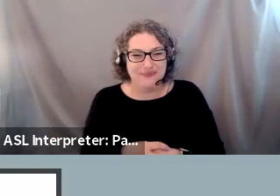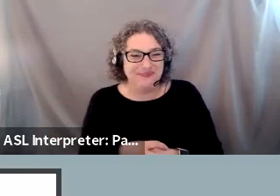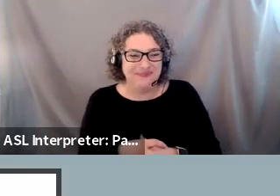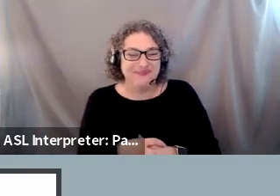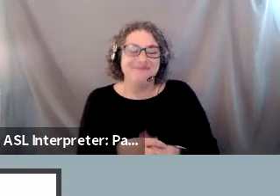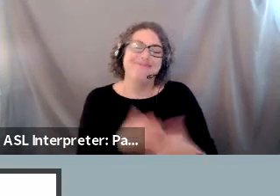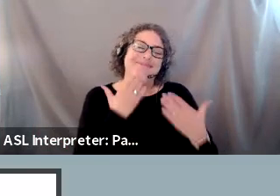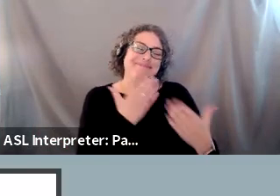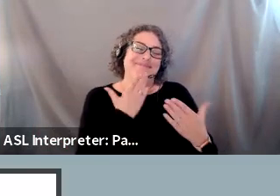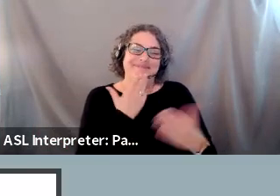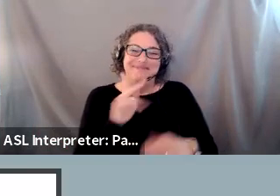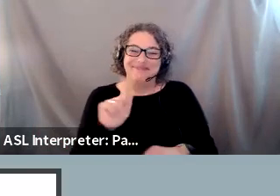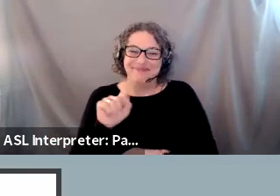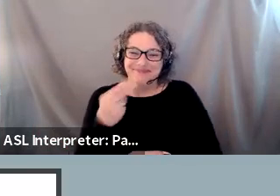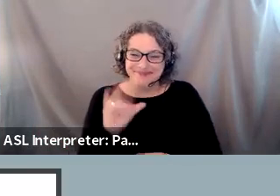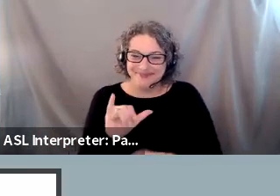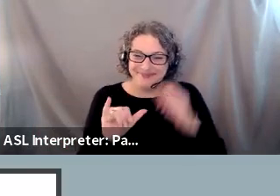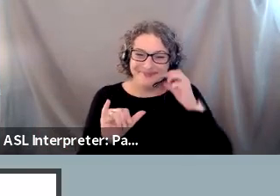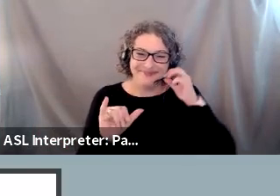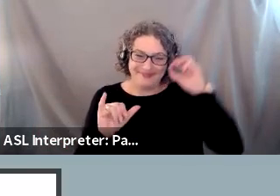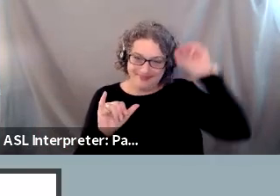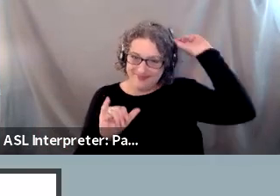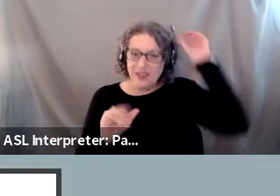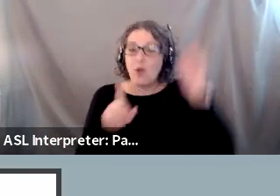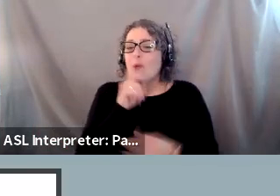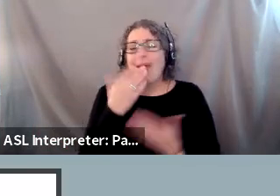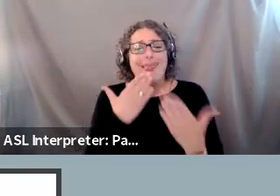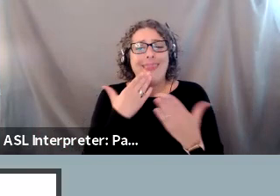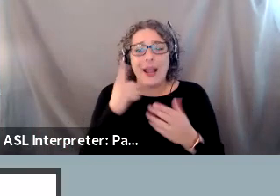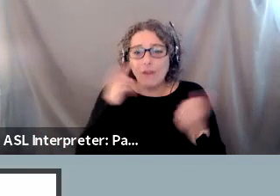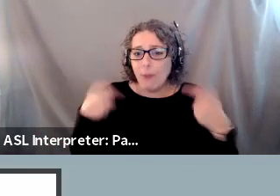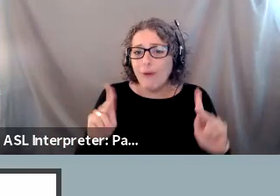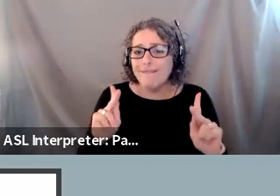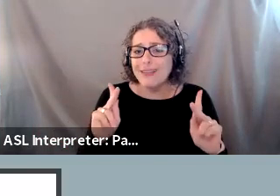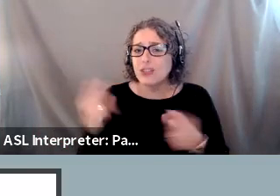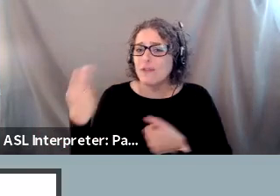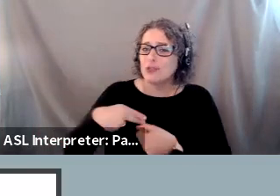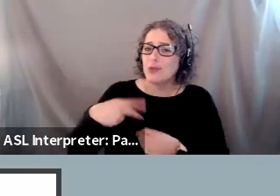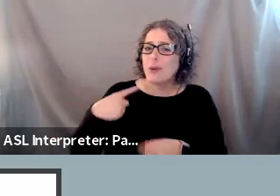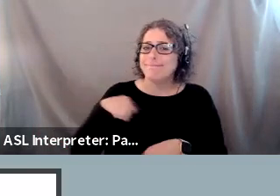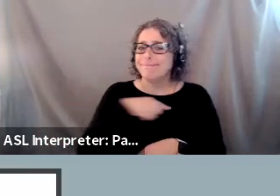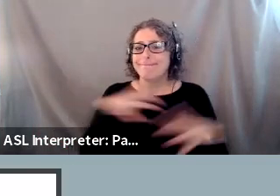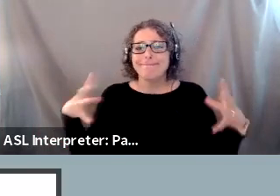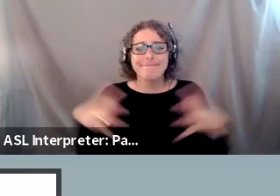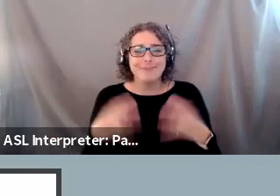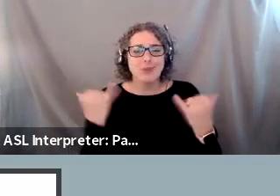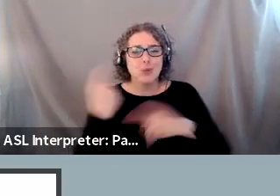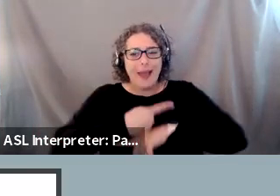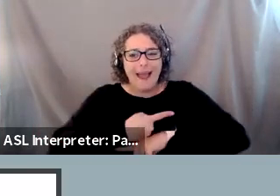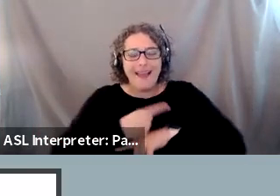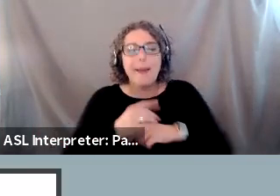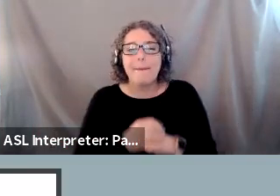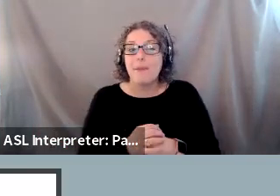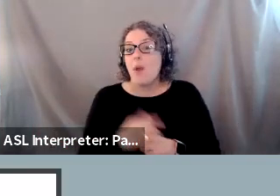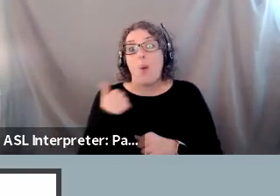Well, thank you, Kathy. Thank you for the privilege of being with you today. We have a very important topic and very